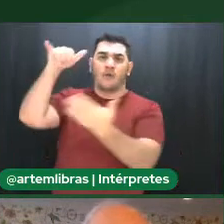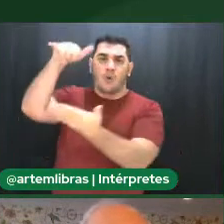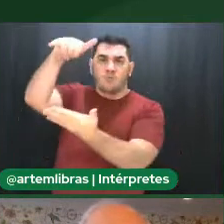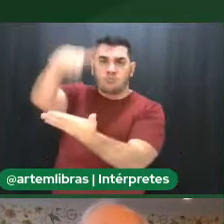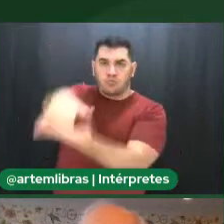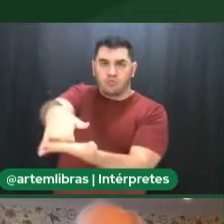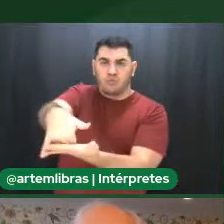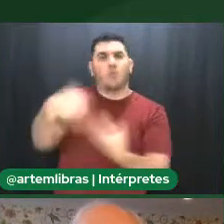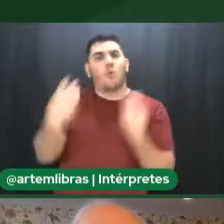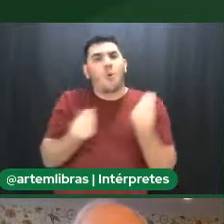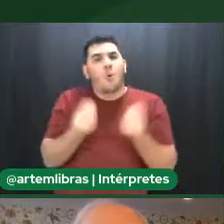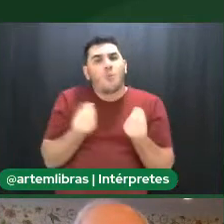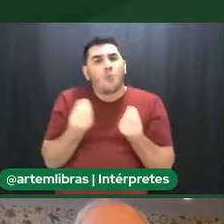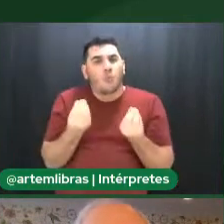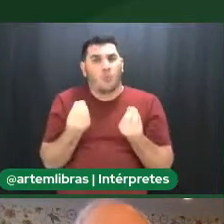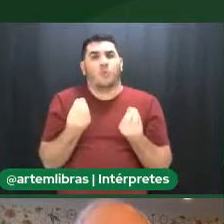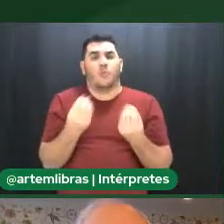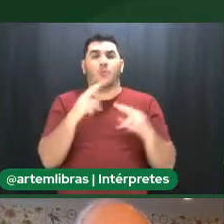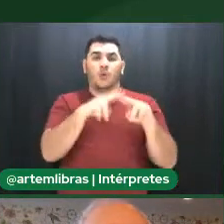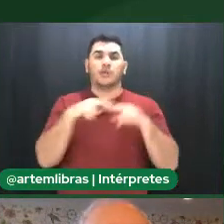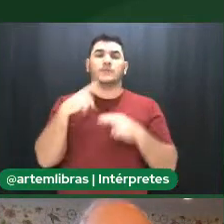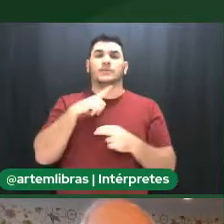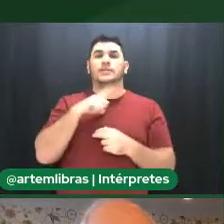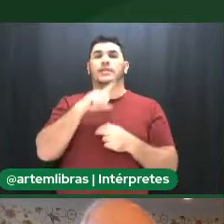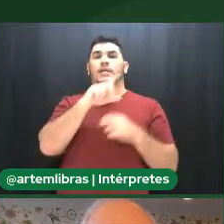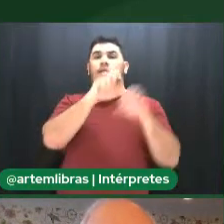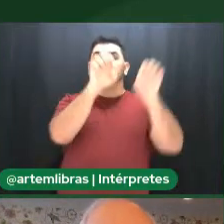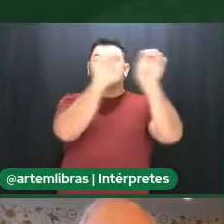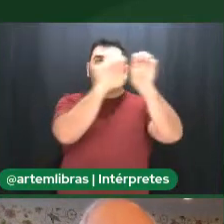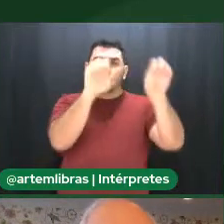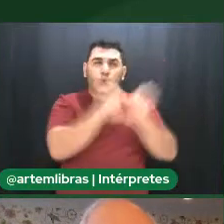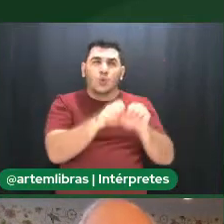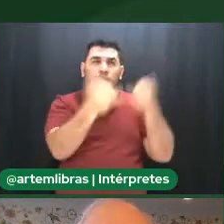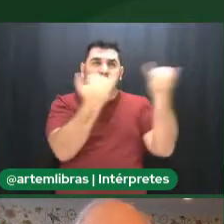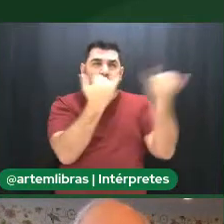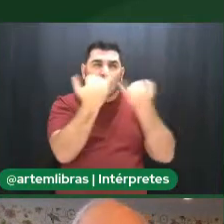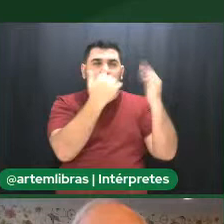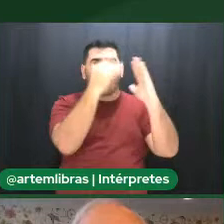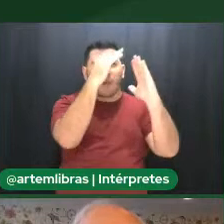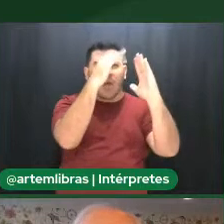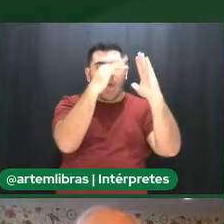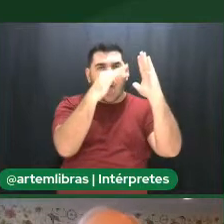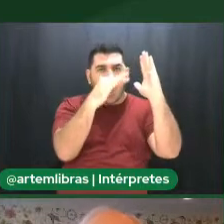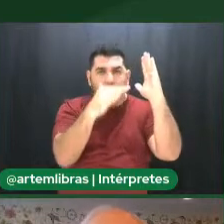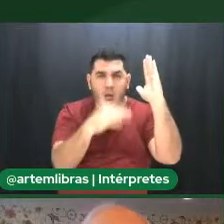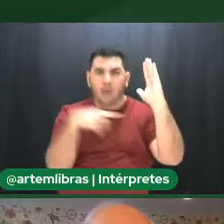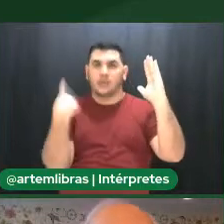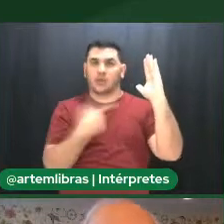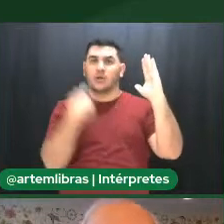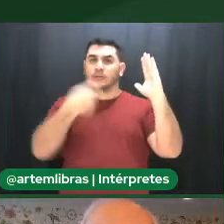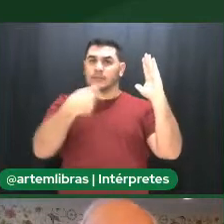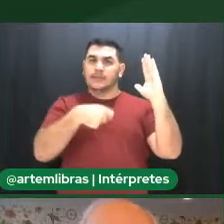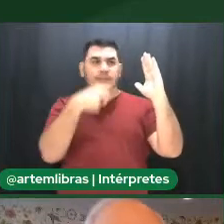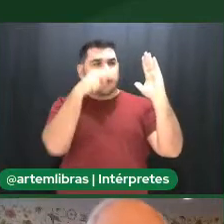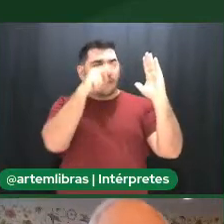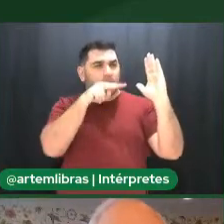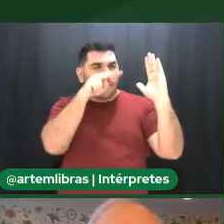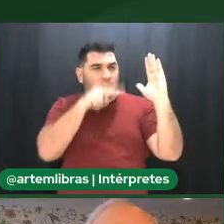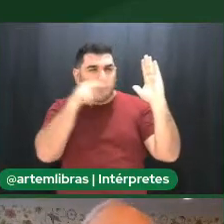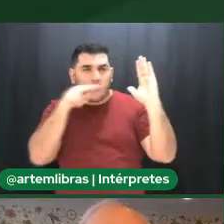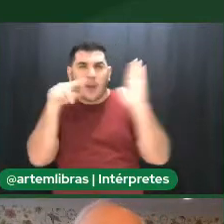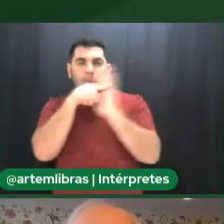about flight data recorders, but very little research about what's needed for different kind of